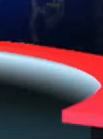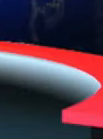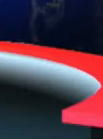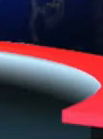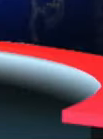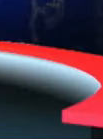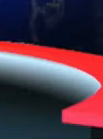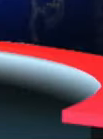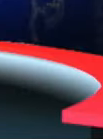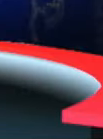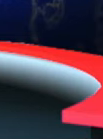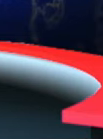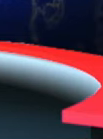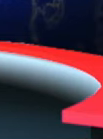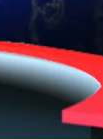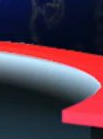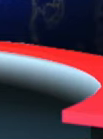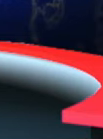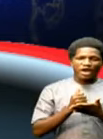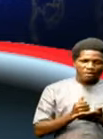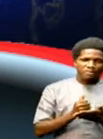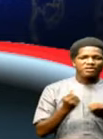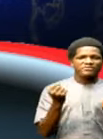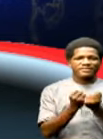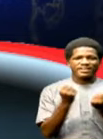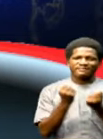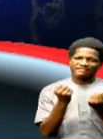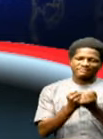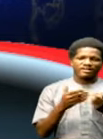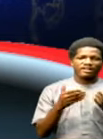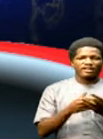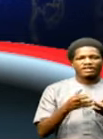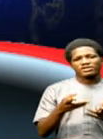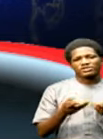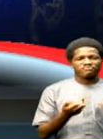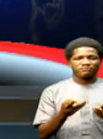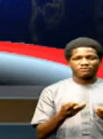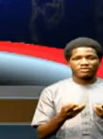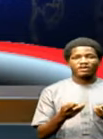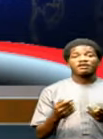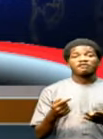That's it on the news. Remember to connect with the NTA in the campaign against rape and rapists. On behalf of Franklin Effe.